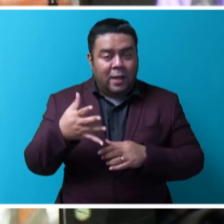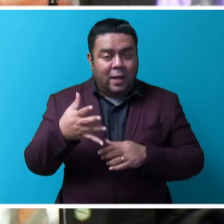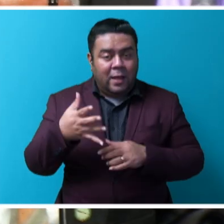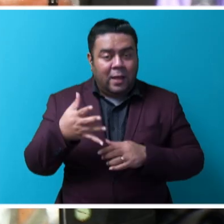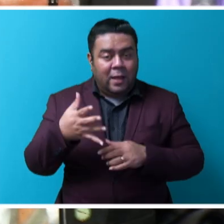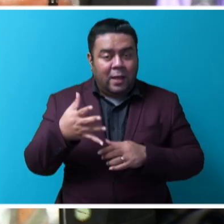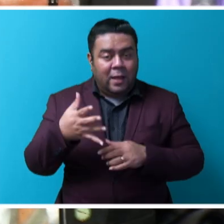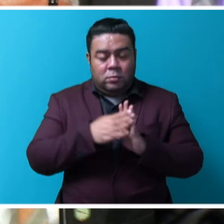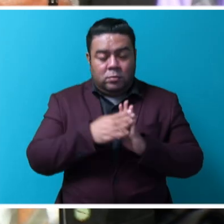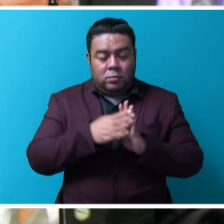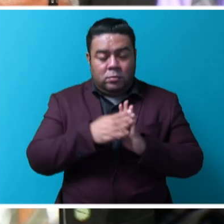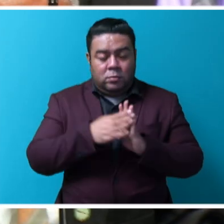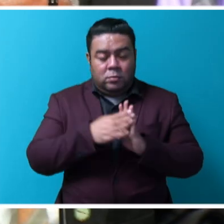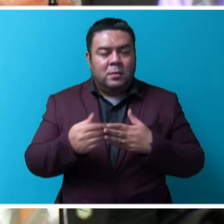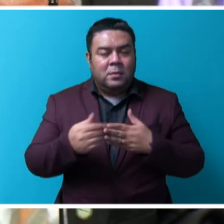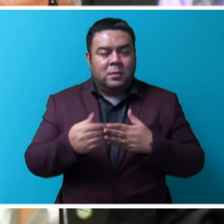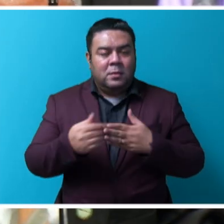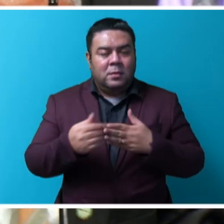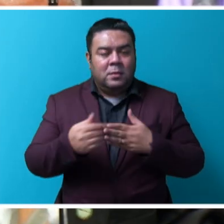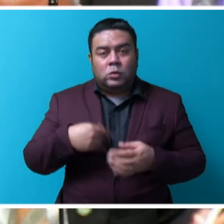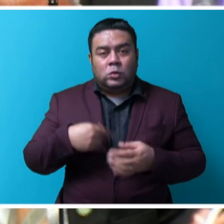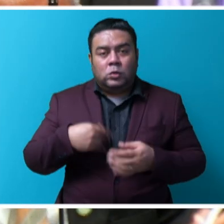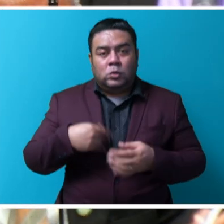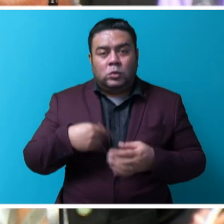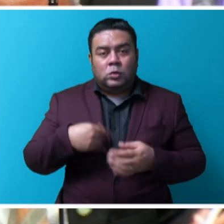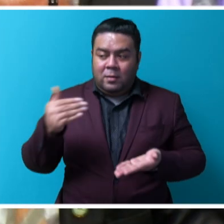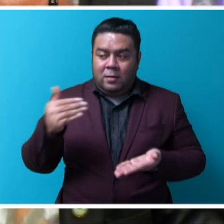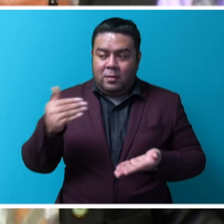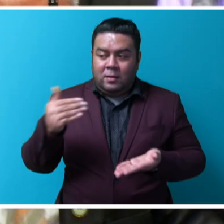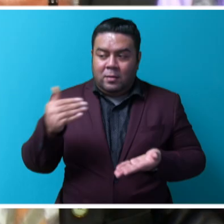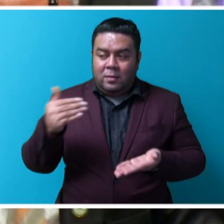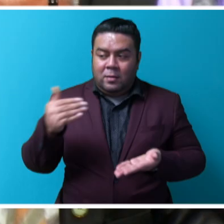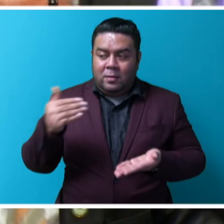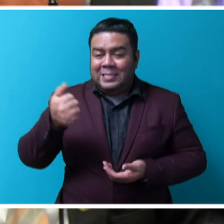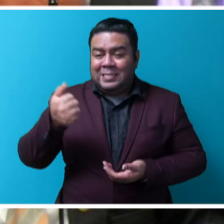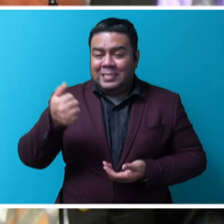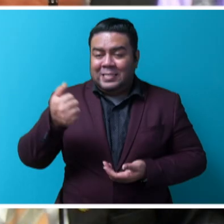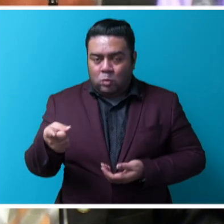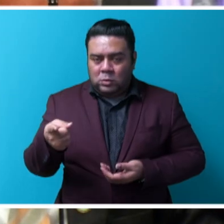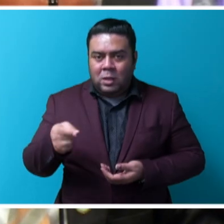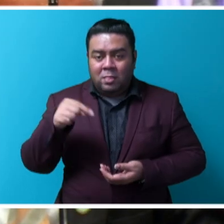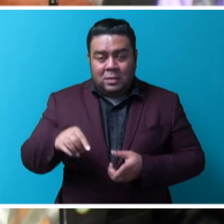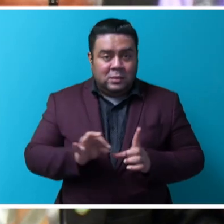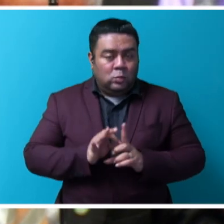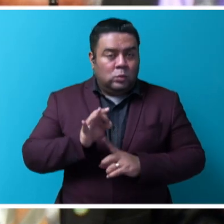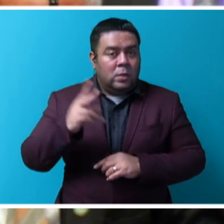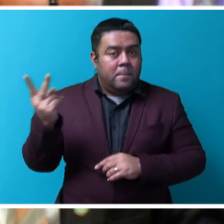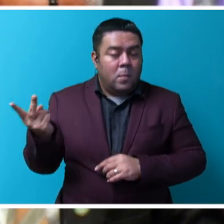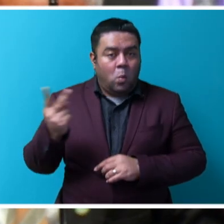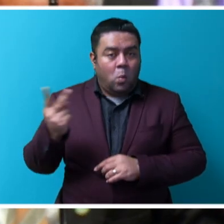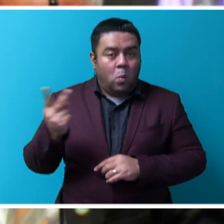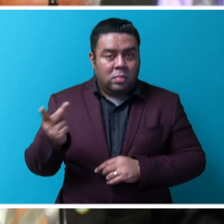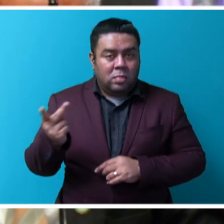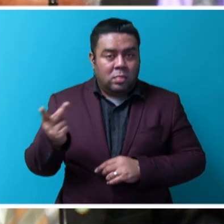enforcement of our Litter Act. Mr. Speaker, sir, Activity 4 covers the management of ozone-depleting substances, which